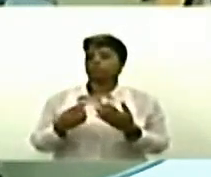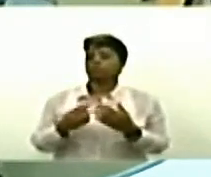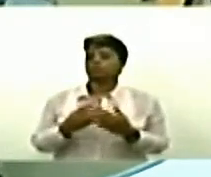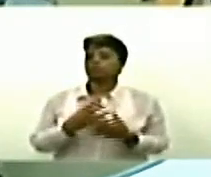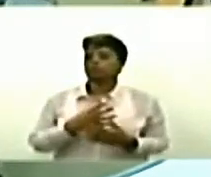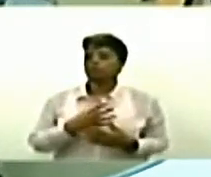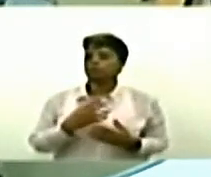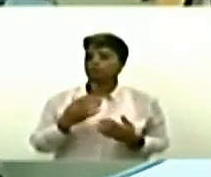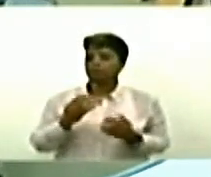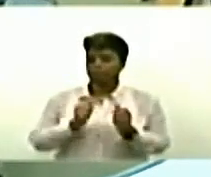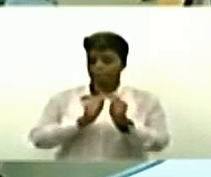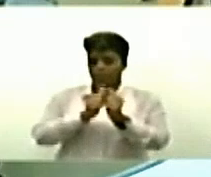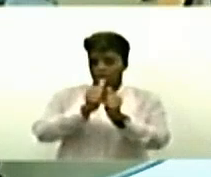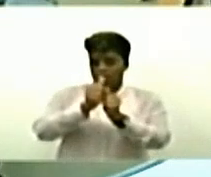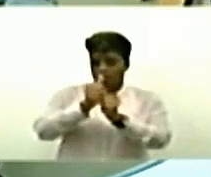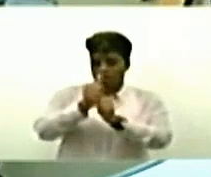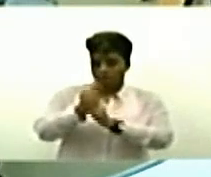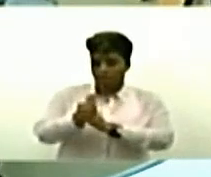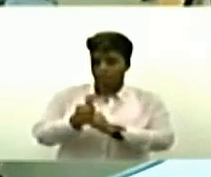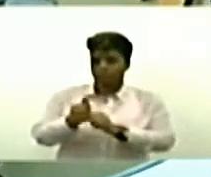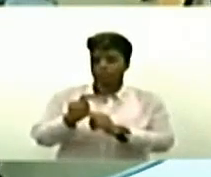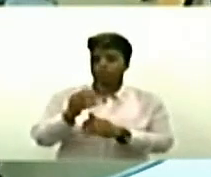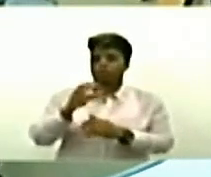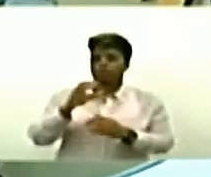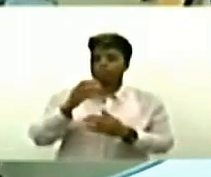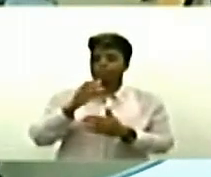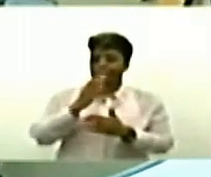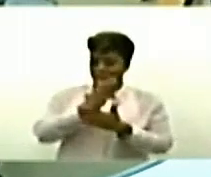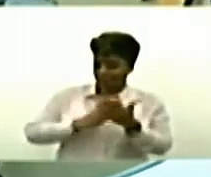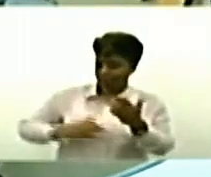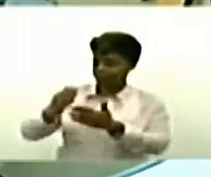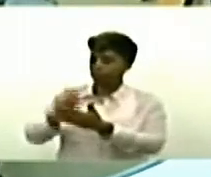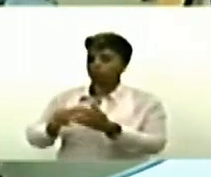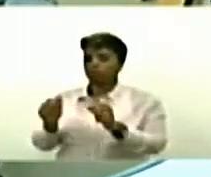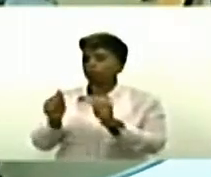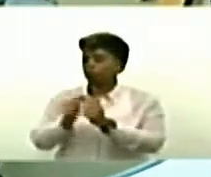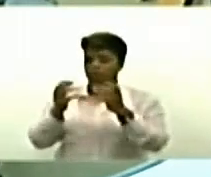and was passed clause by clause without amendment.